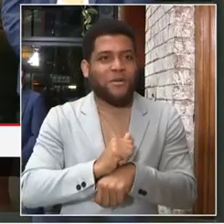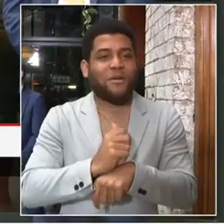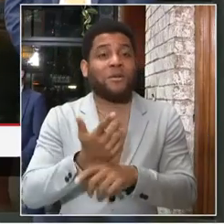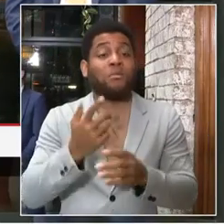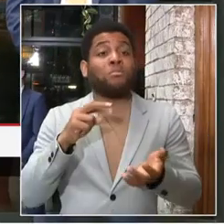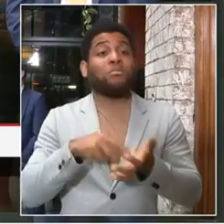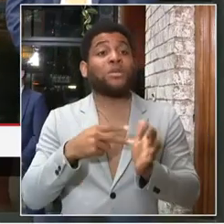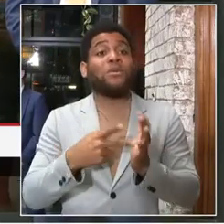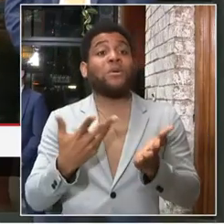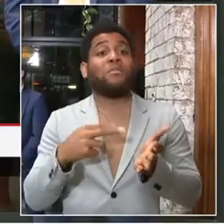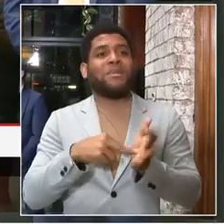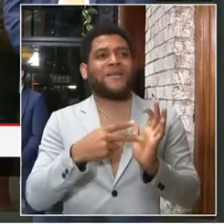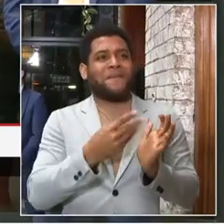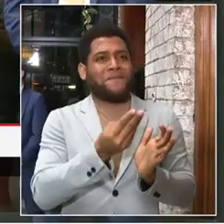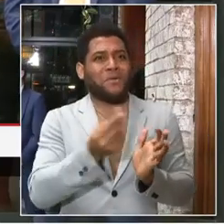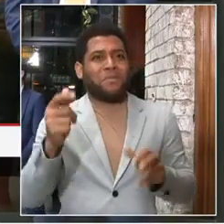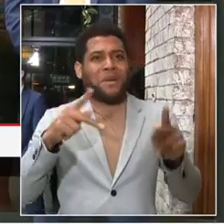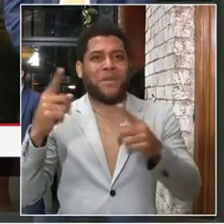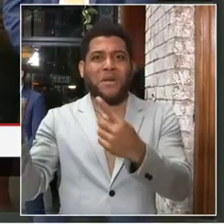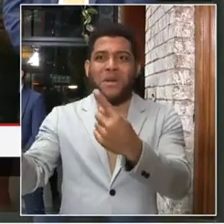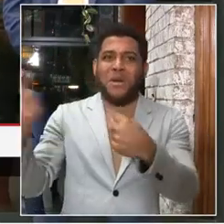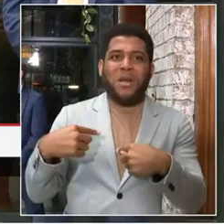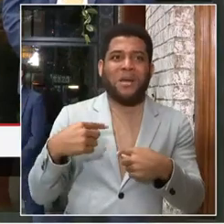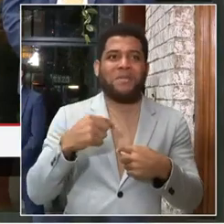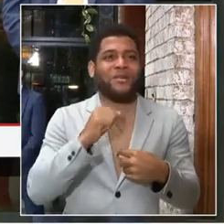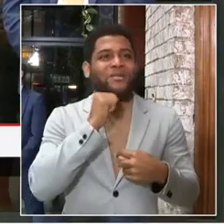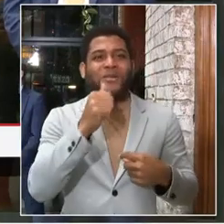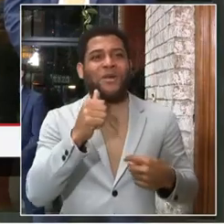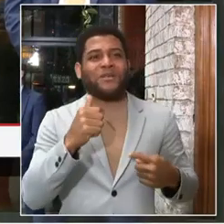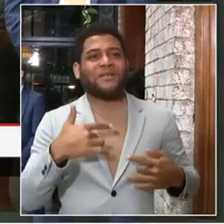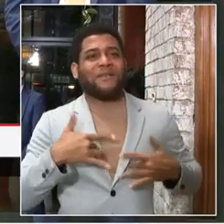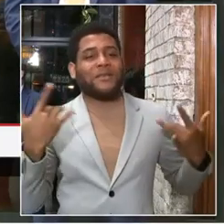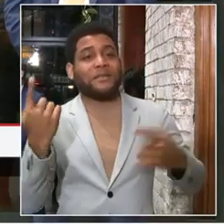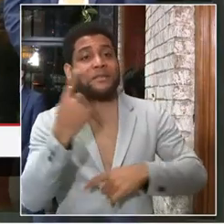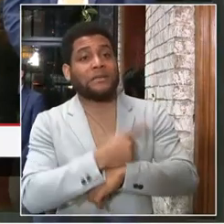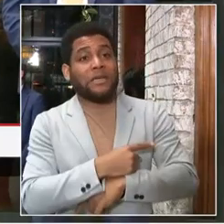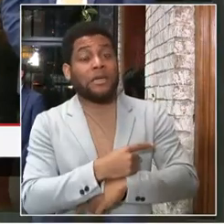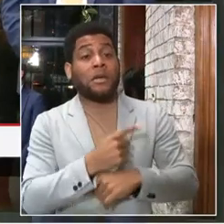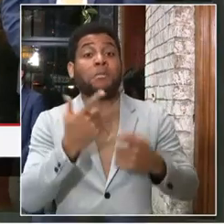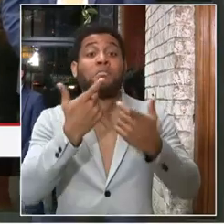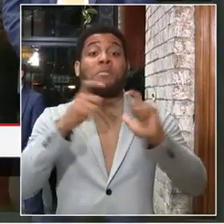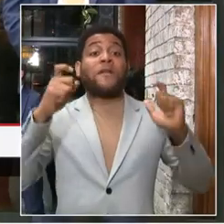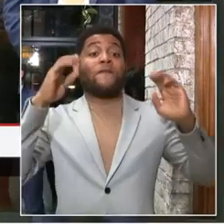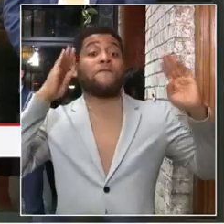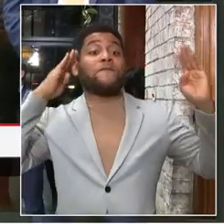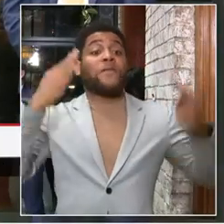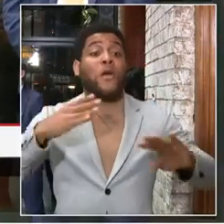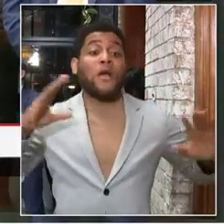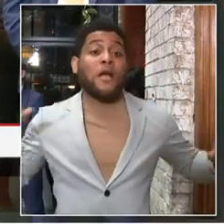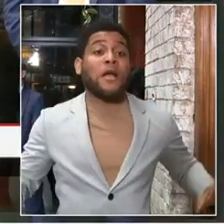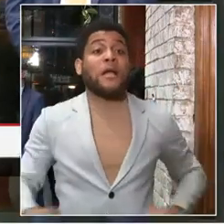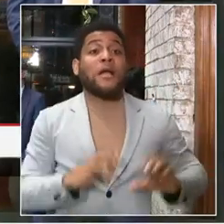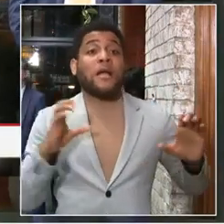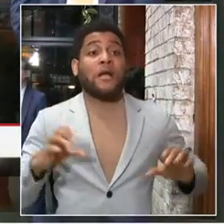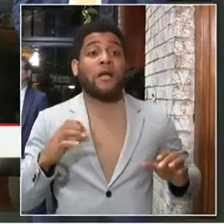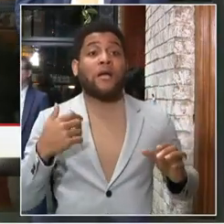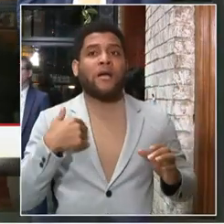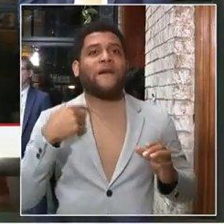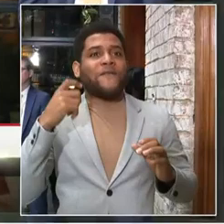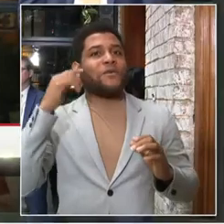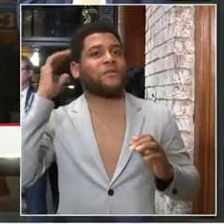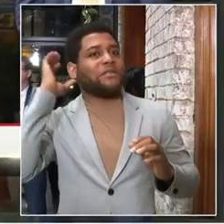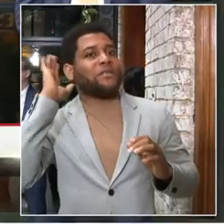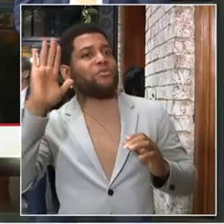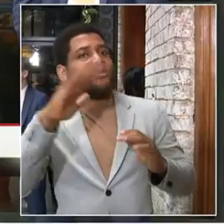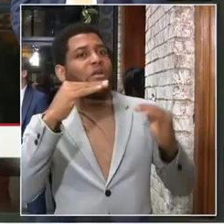non-event days. So a big focus will be activation. You heard already from one of your colleagues some